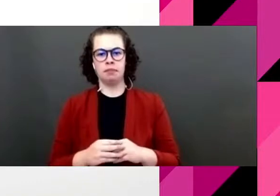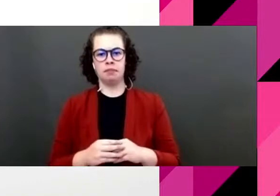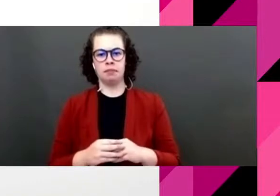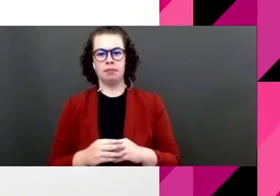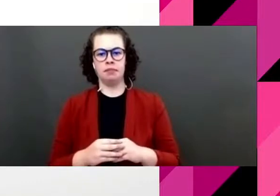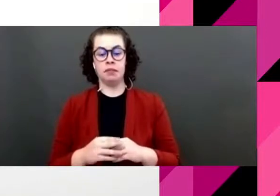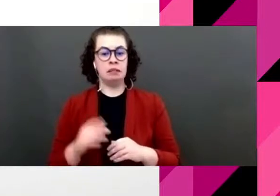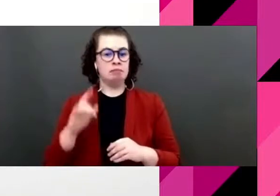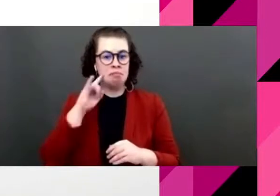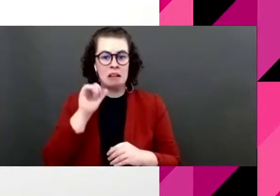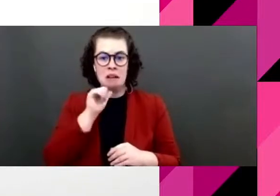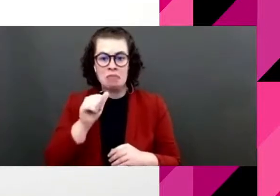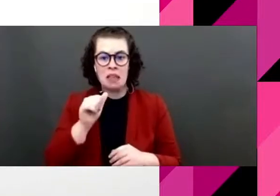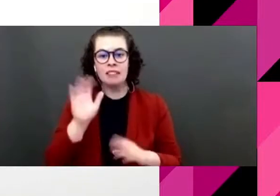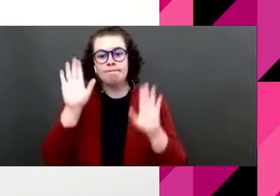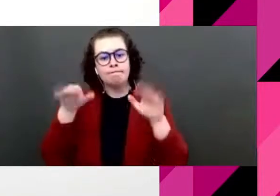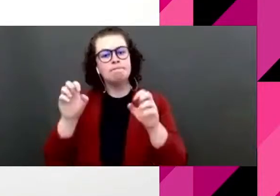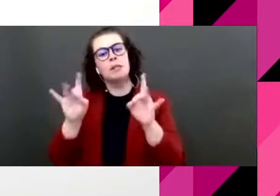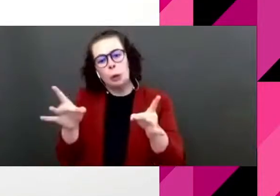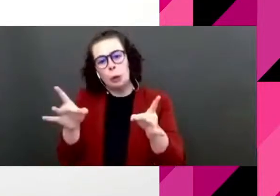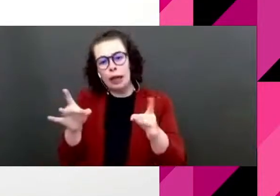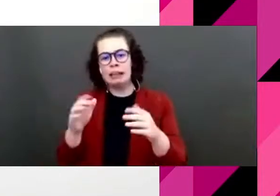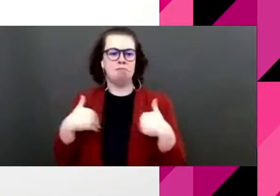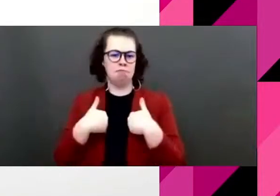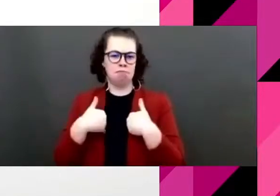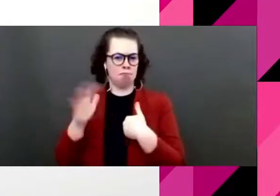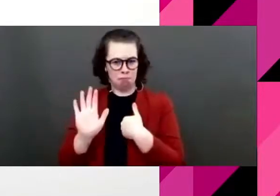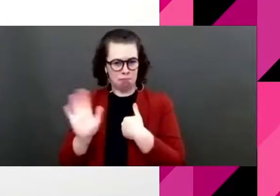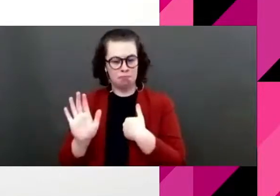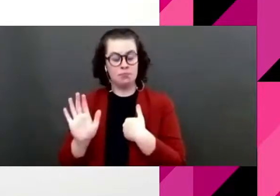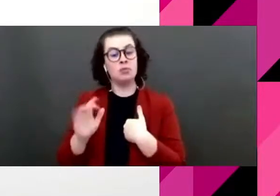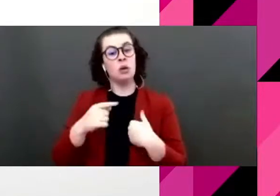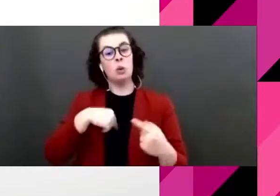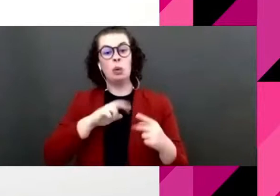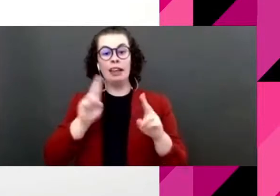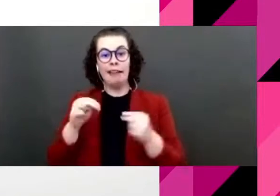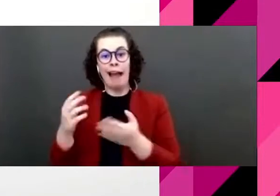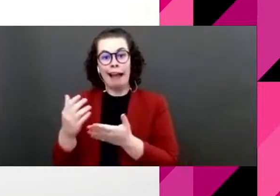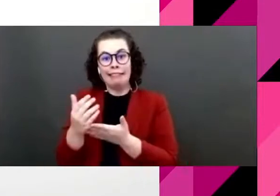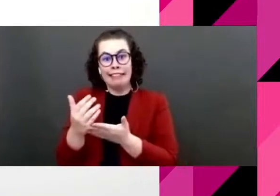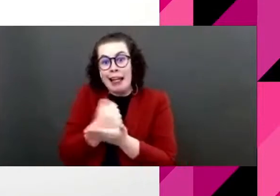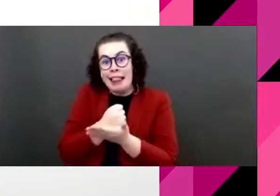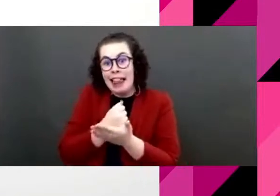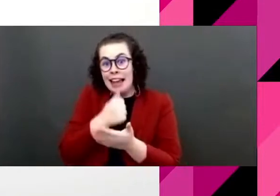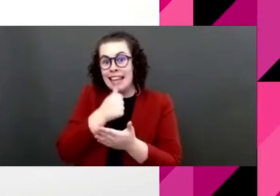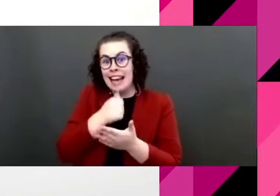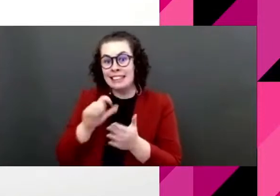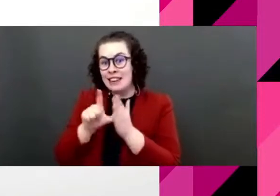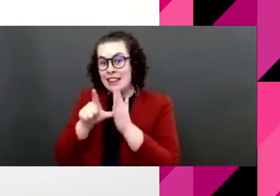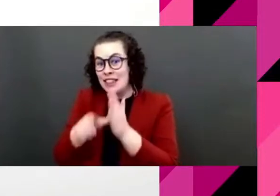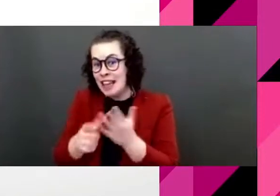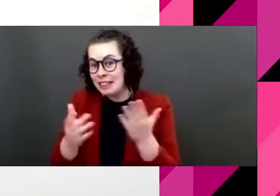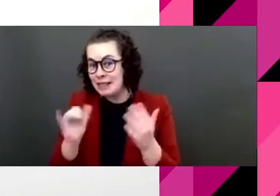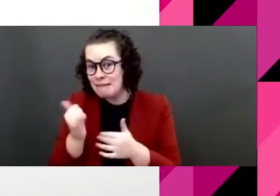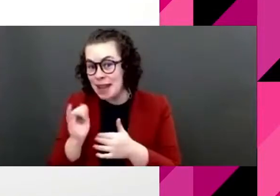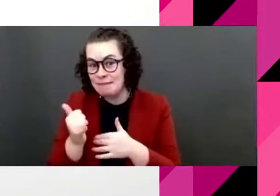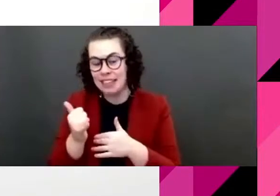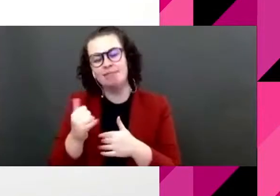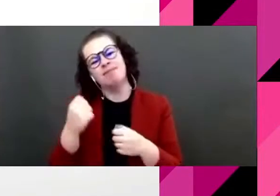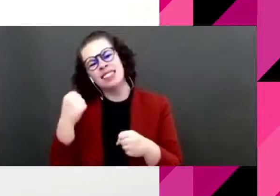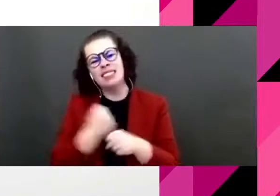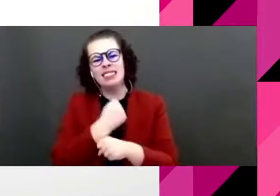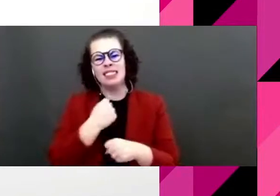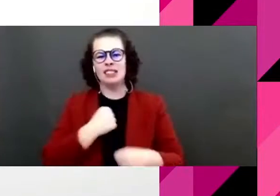that's okay. No worries at all. We can collect answers to some of these questions maybe afterwards. That's a pity